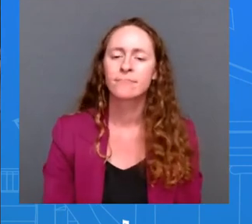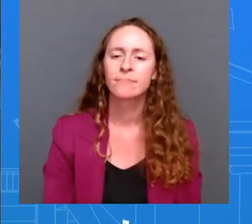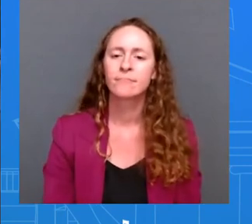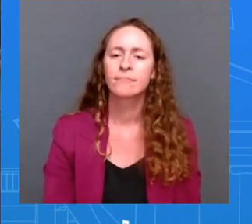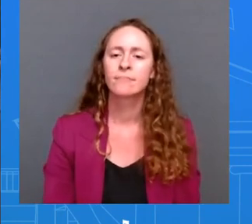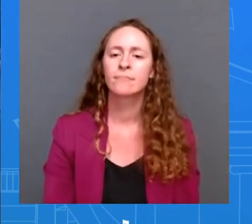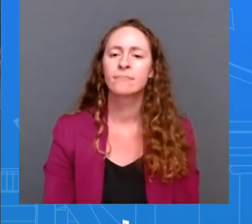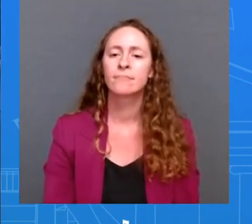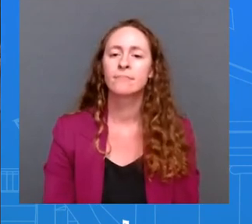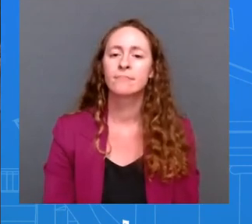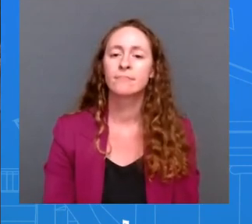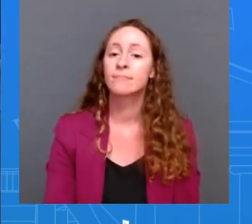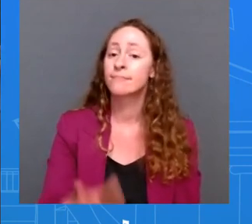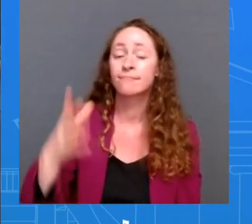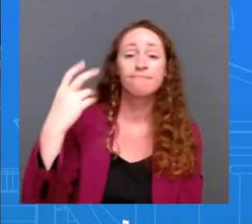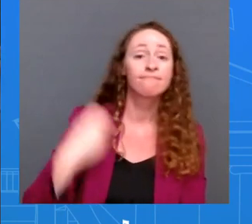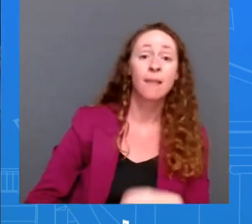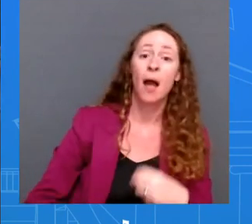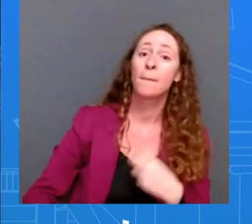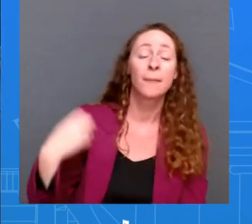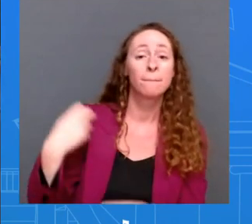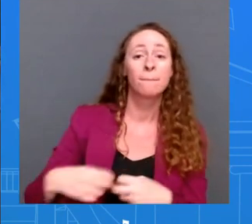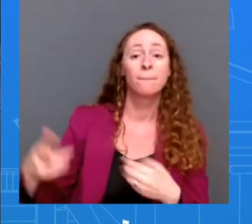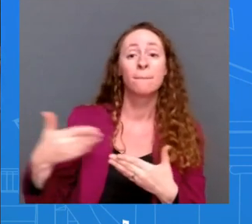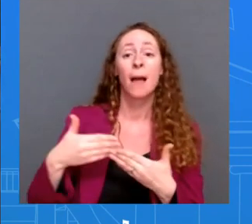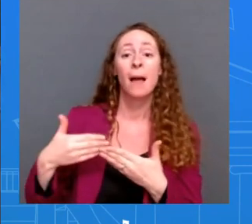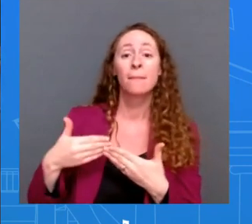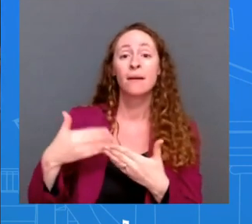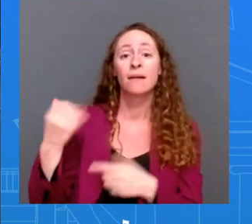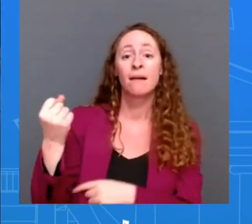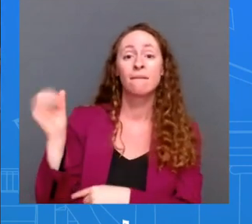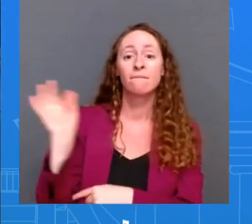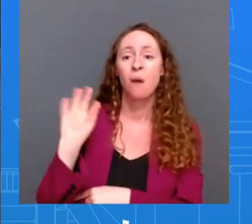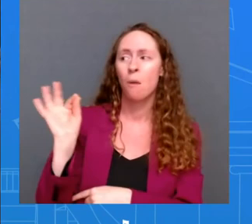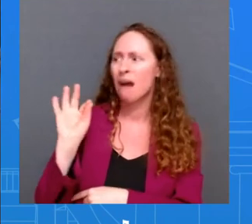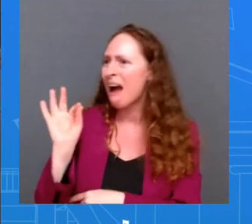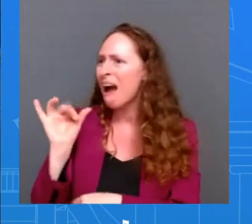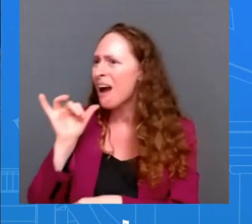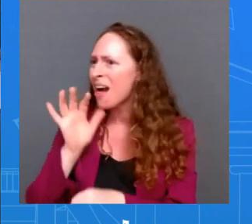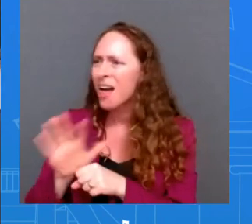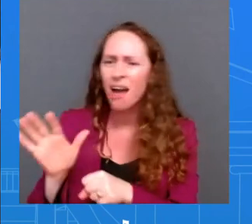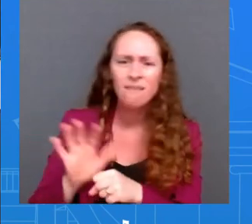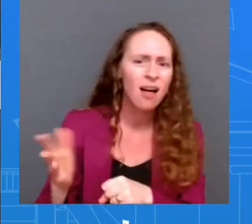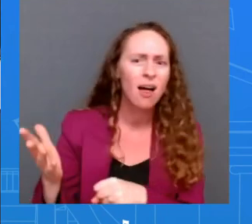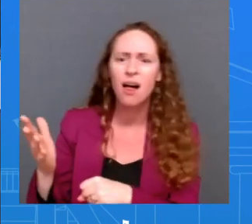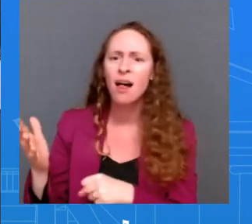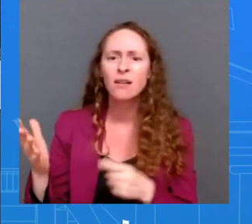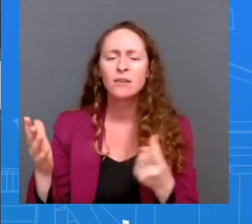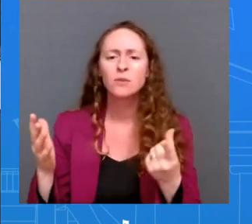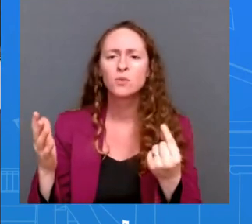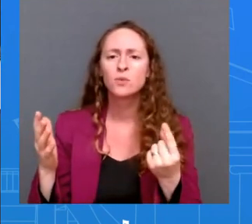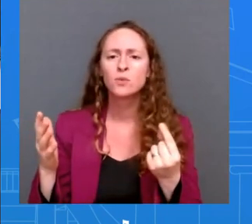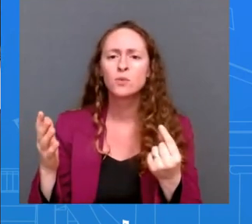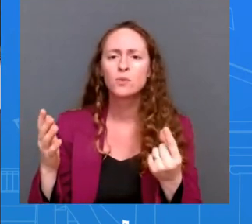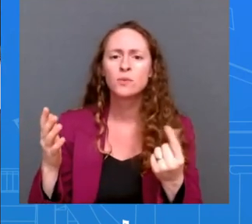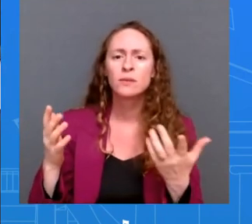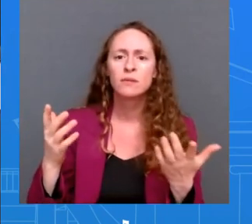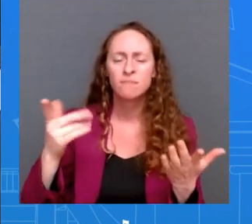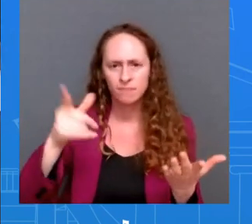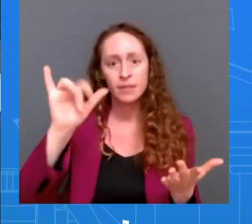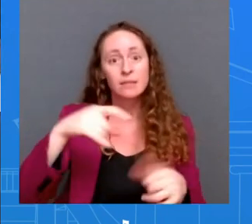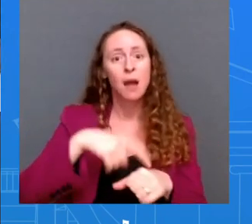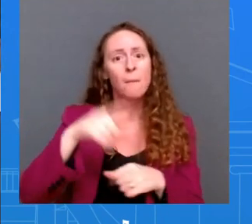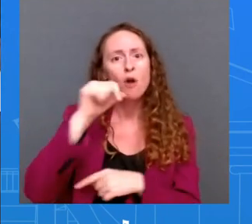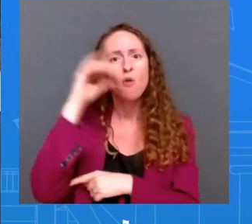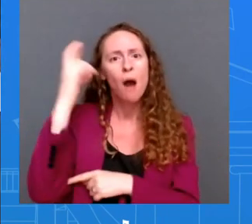that was getting and that he wasn't, he didn't know how quickly that had gotten bad. Can you say now that the president was informed